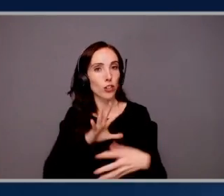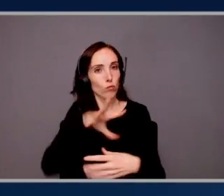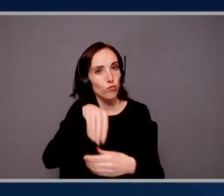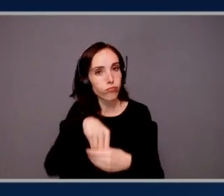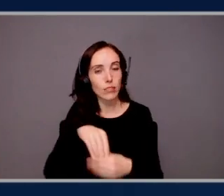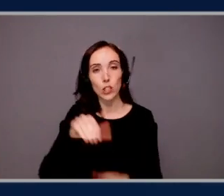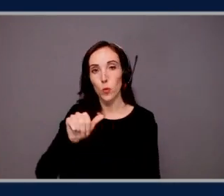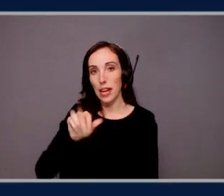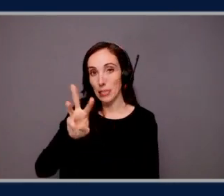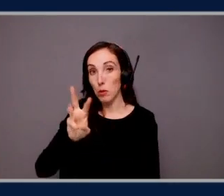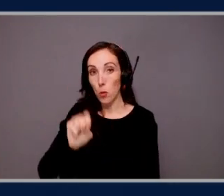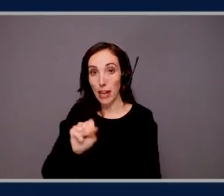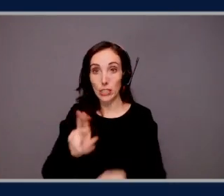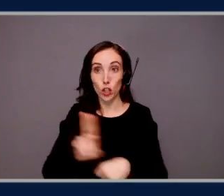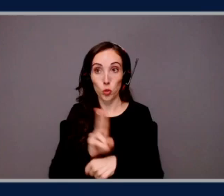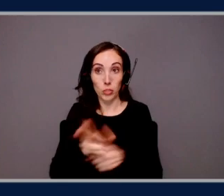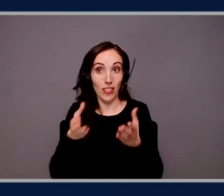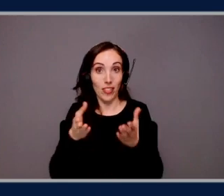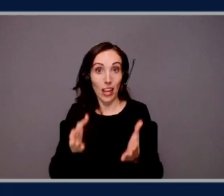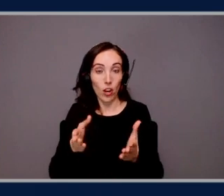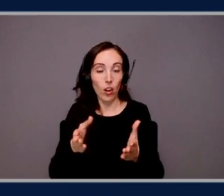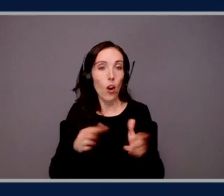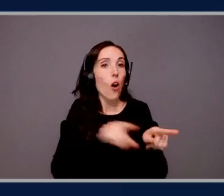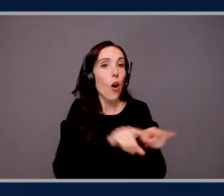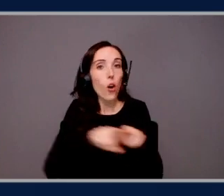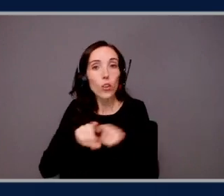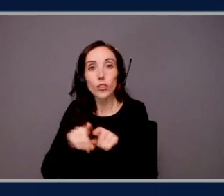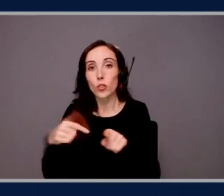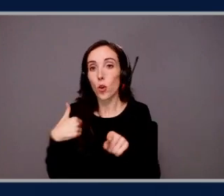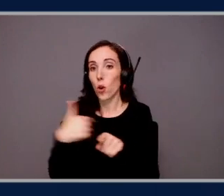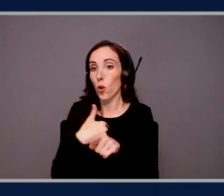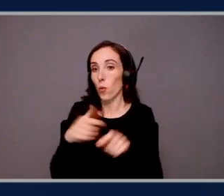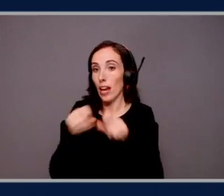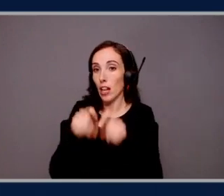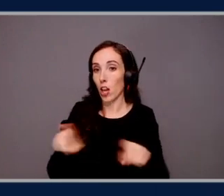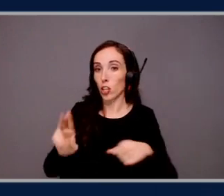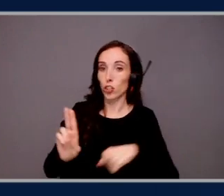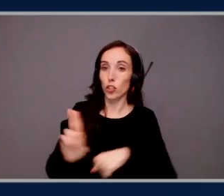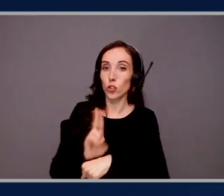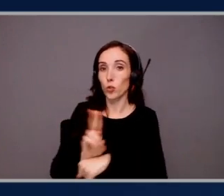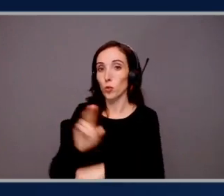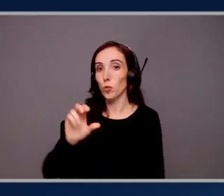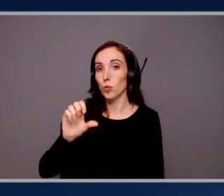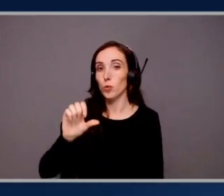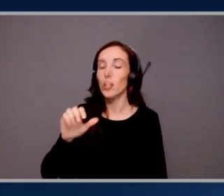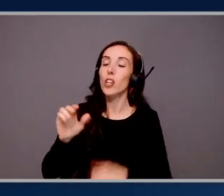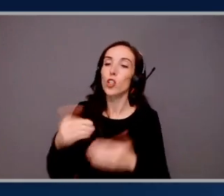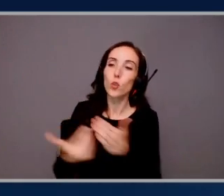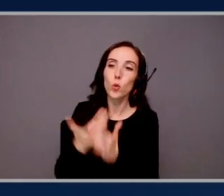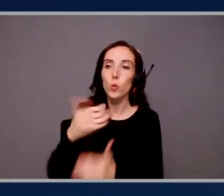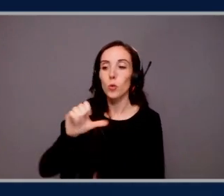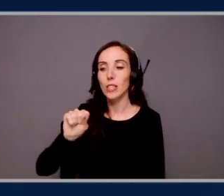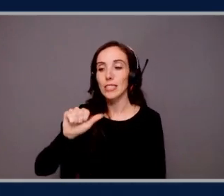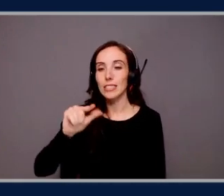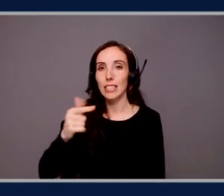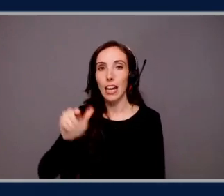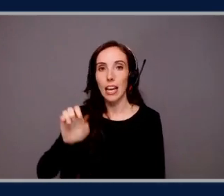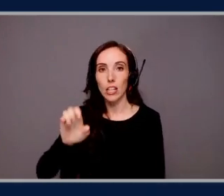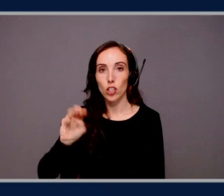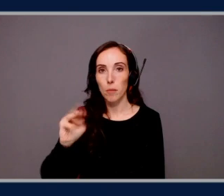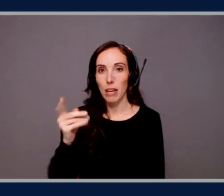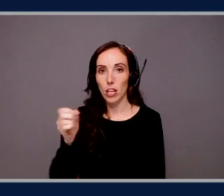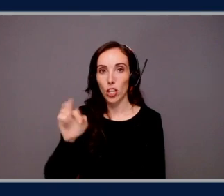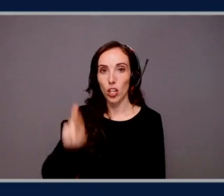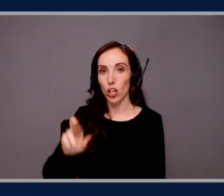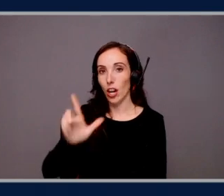and actually use it there. On top of that, you heard today we launched our new Amazon SageMaker Lakehouse. So we also want to make sure that people can bring the data and just